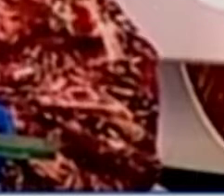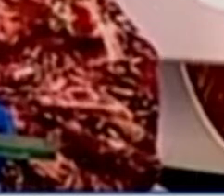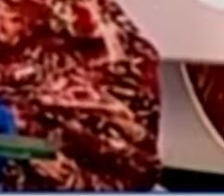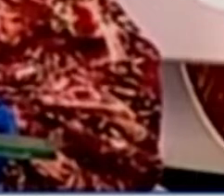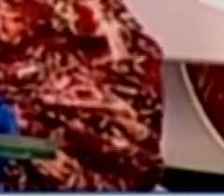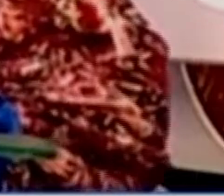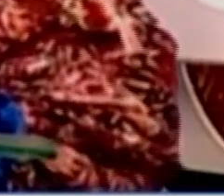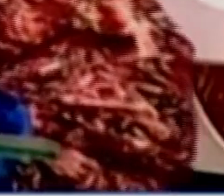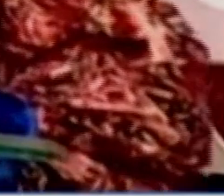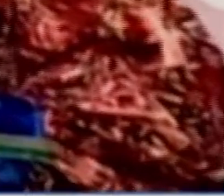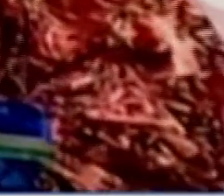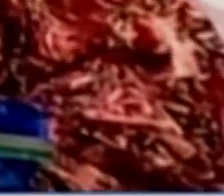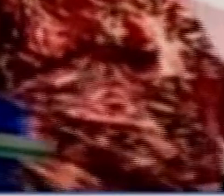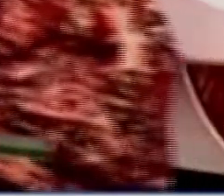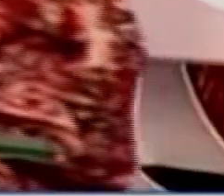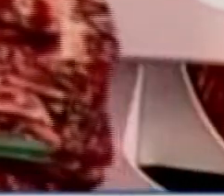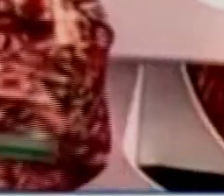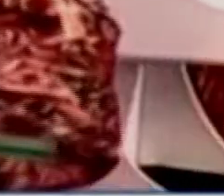God.